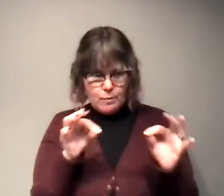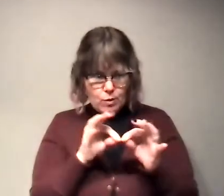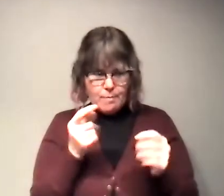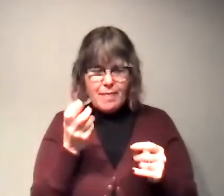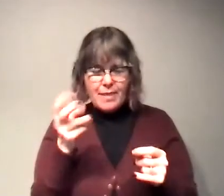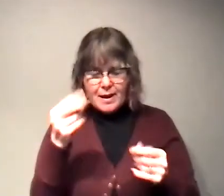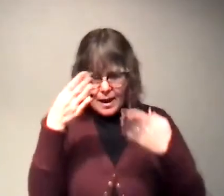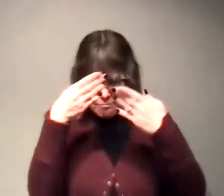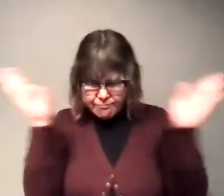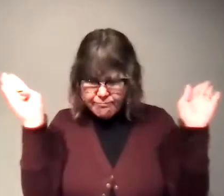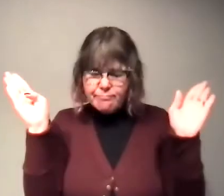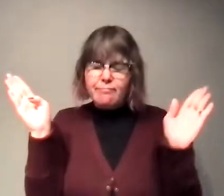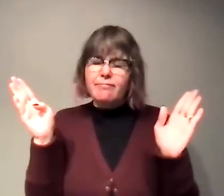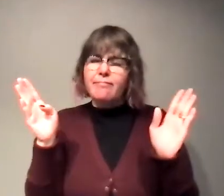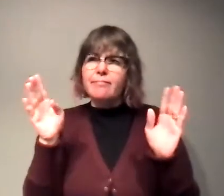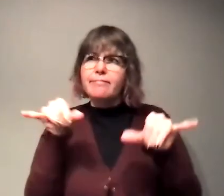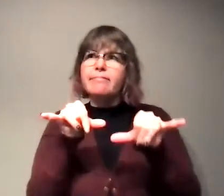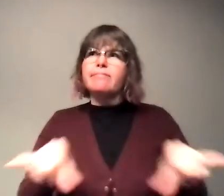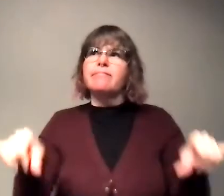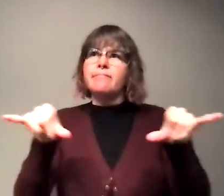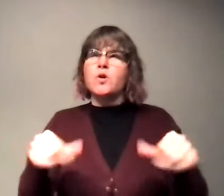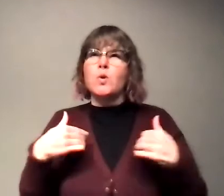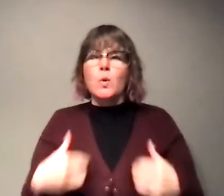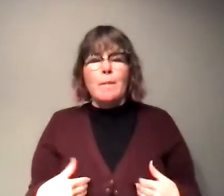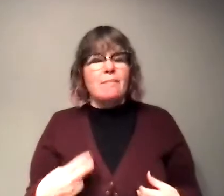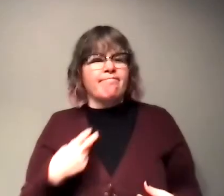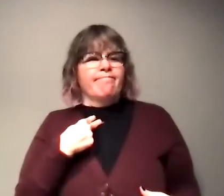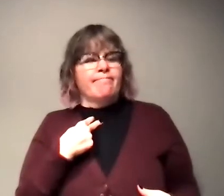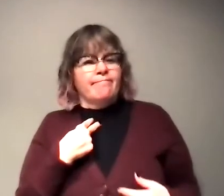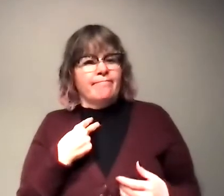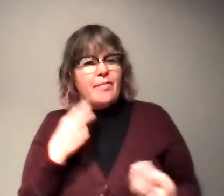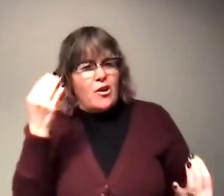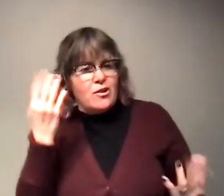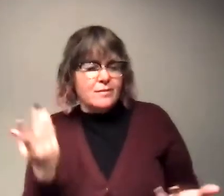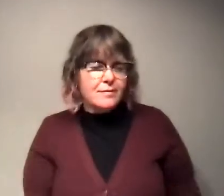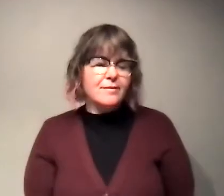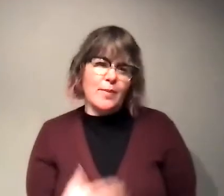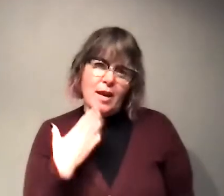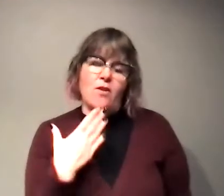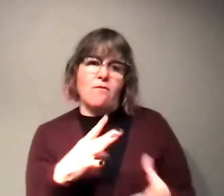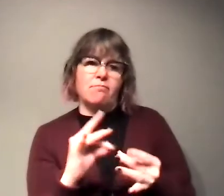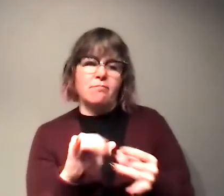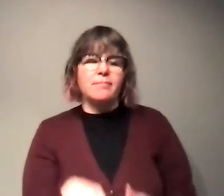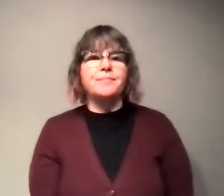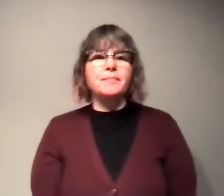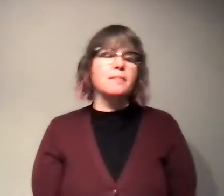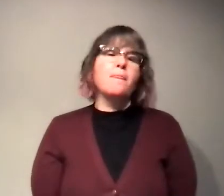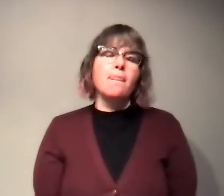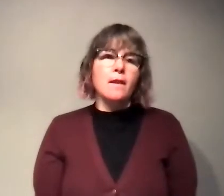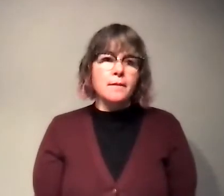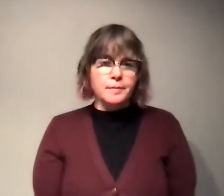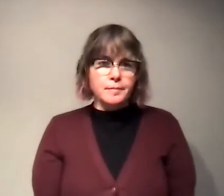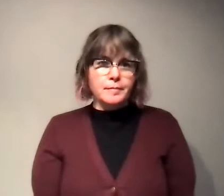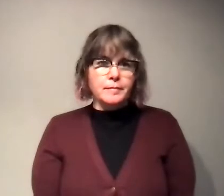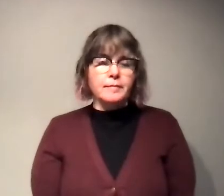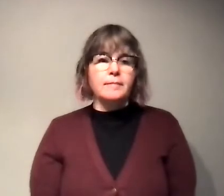out of human trappings is helpful. So thanks for bringing that up. The next question is